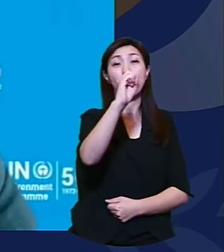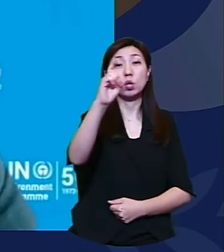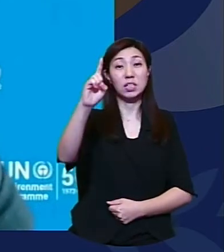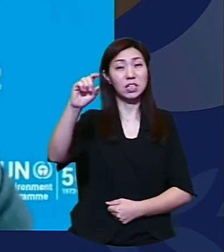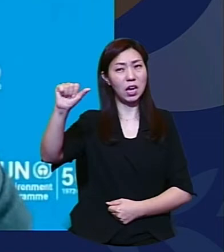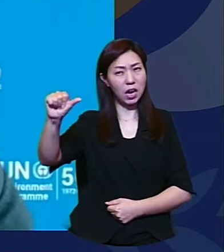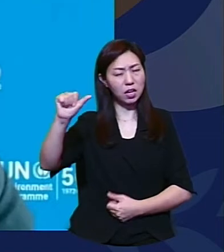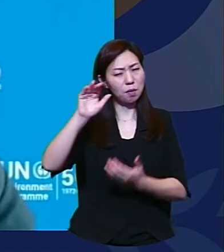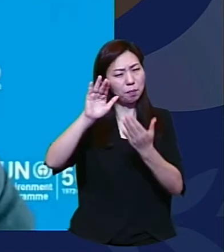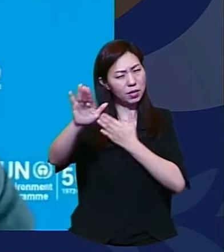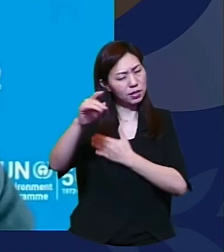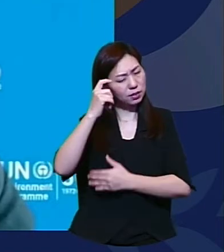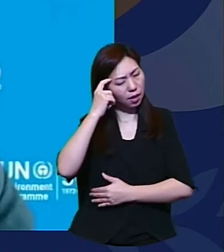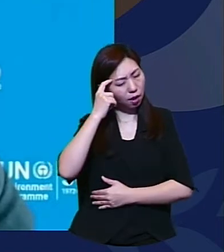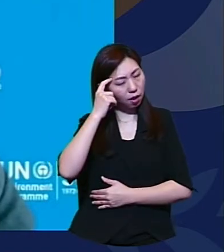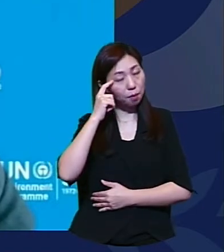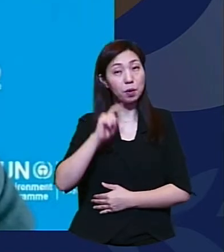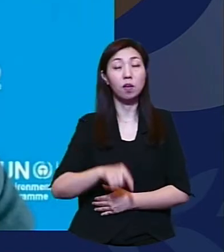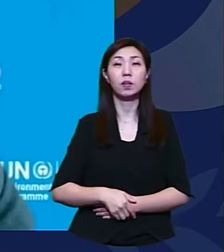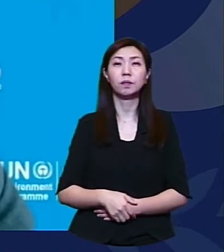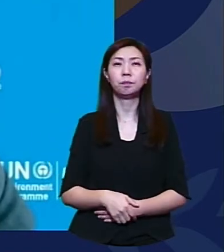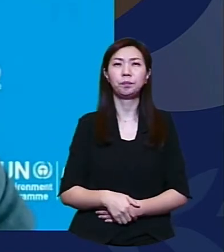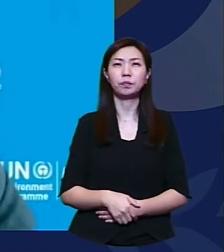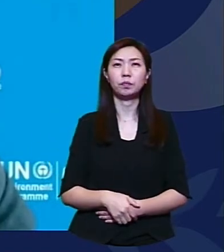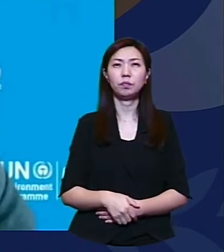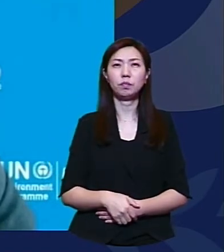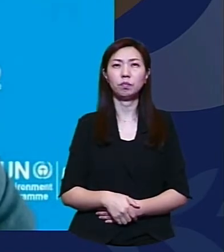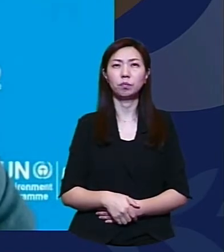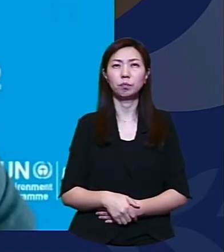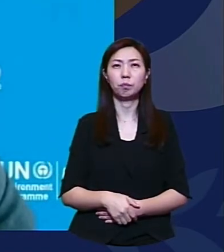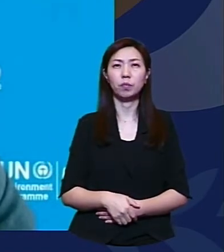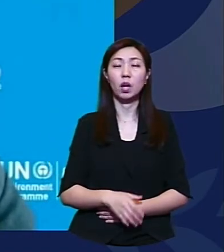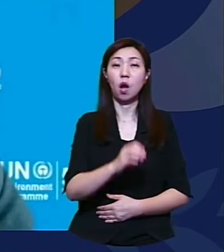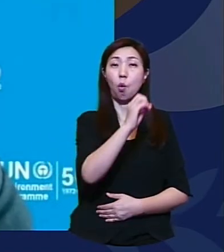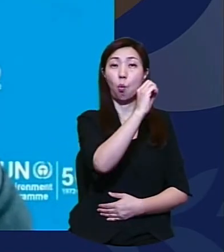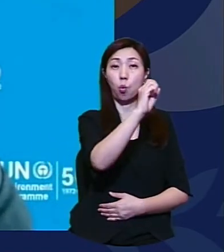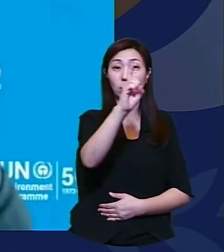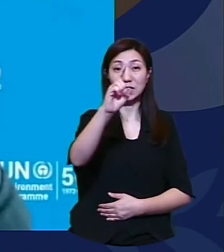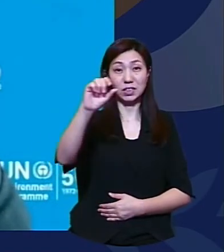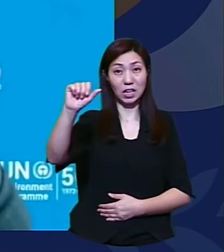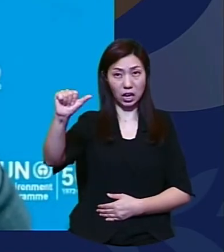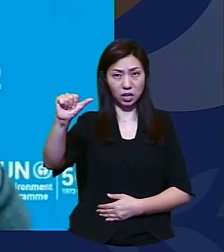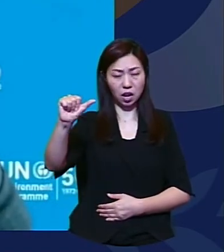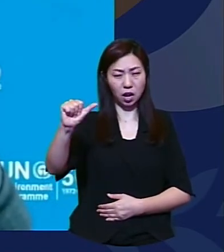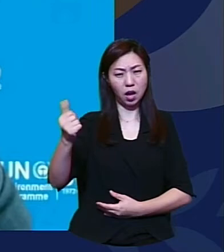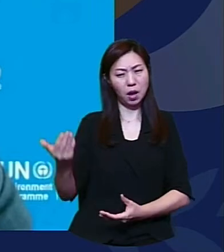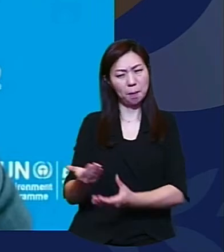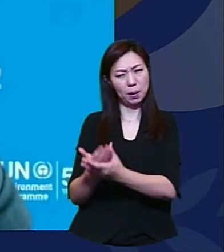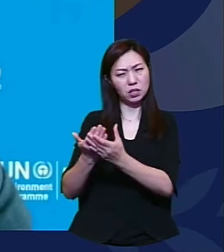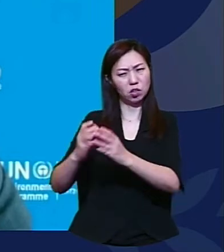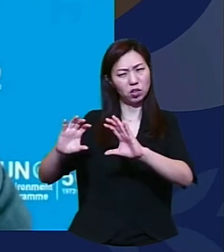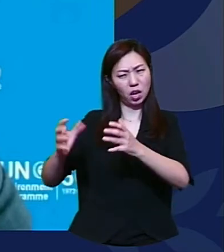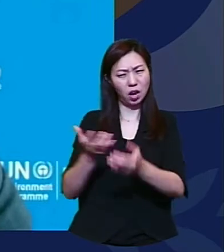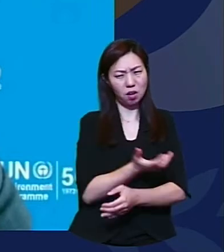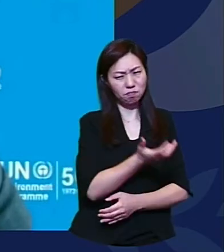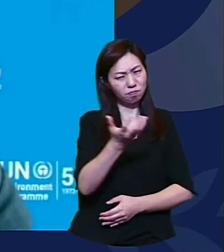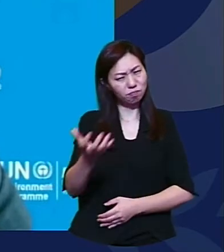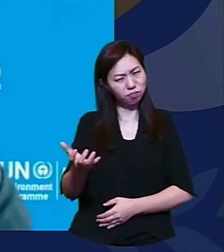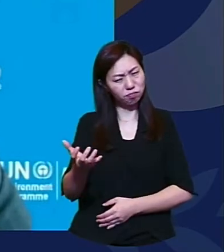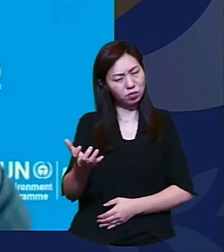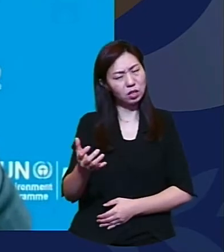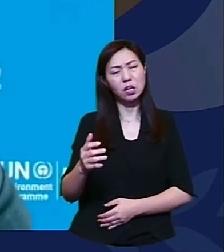much ODA will be going into the developing countries. So for us, the